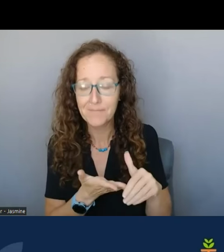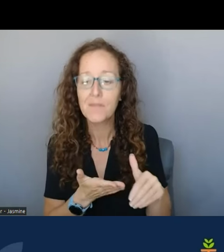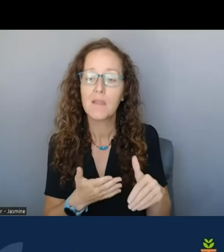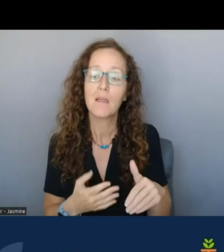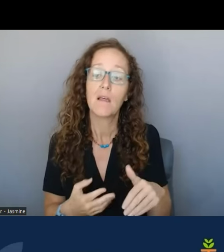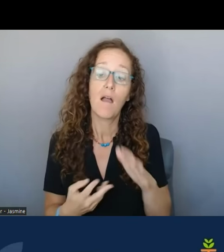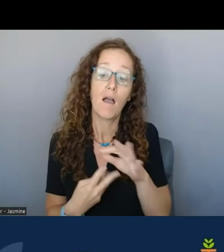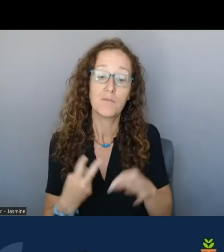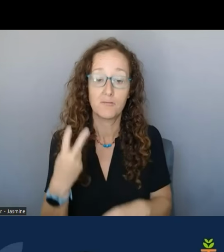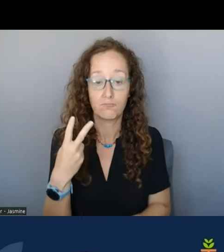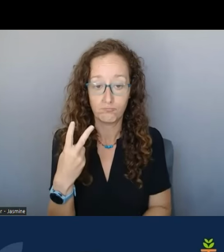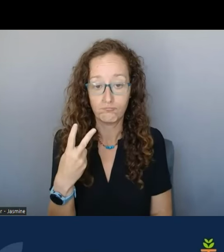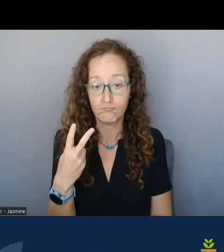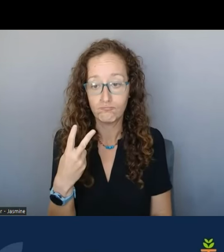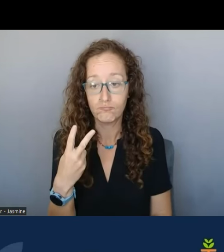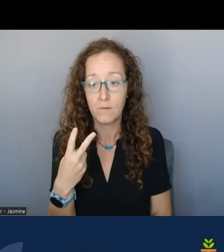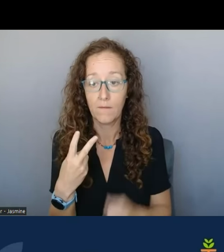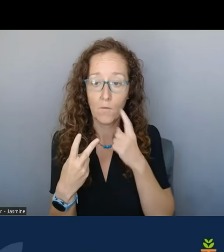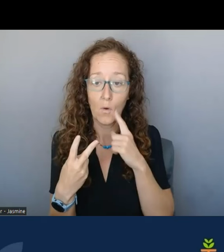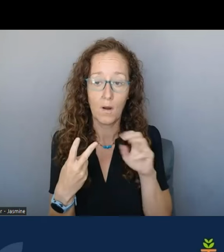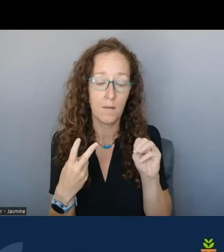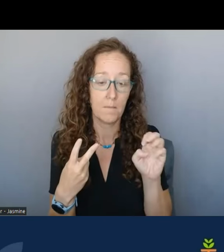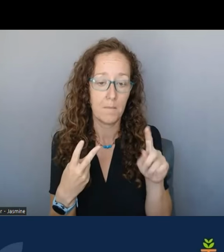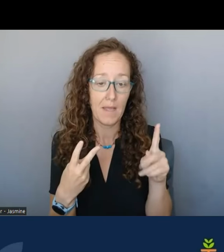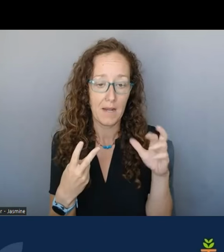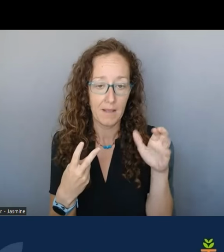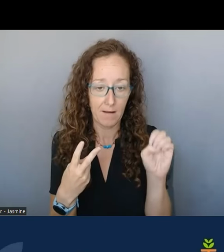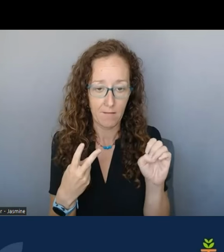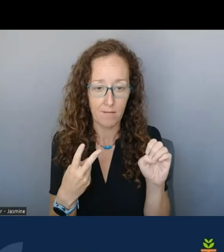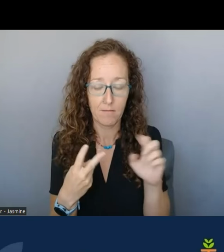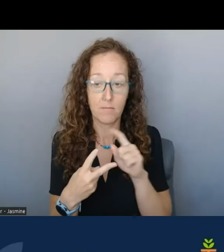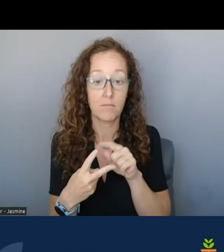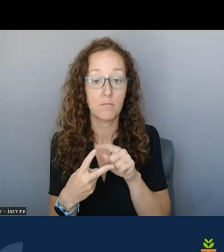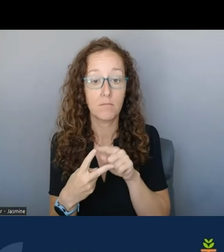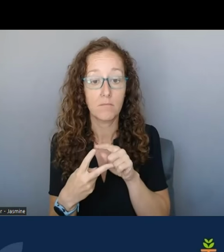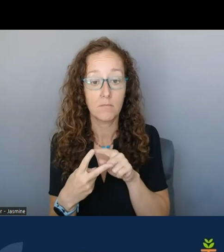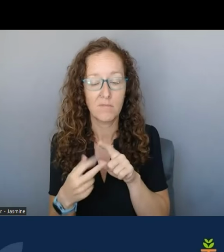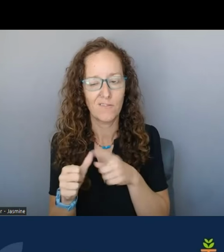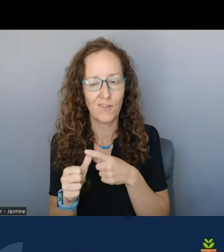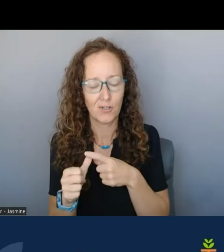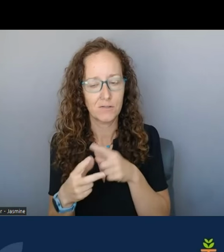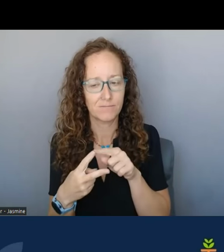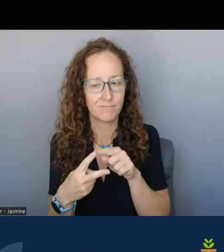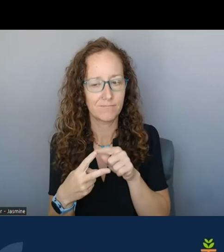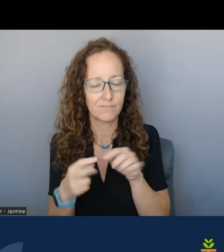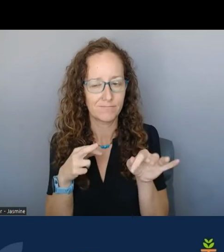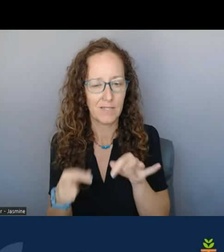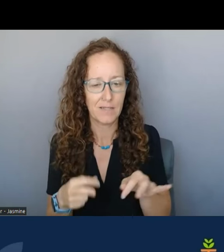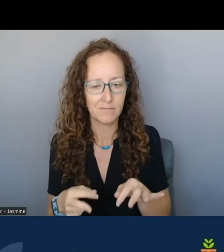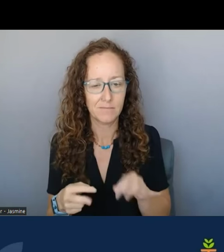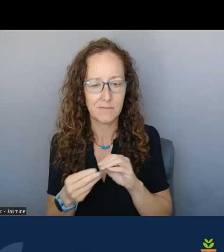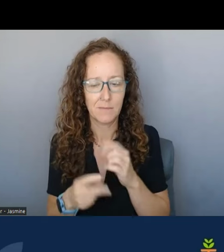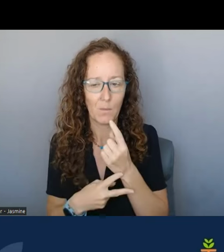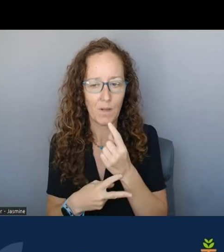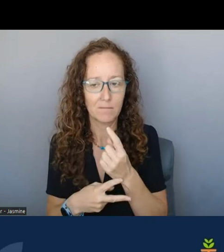you can take with respect to Medicare coverage. So option one, that's what we're going to cover first. That's